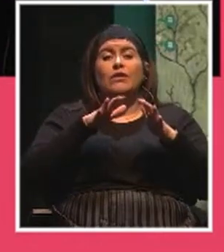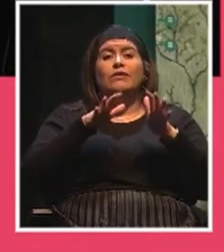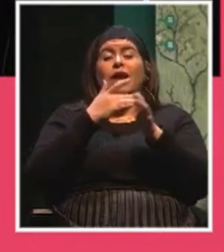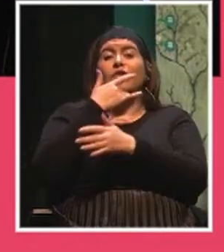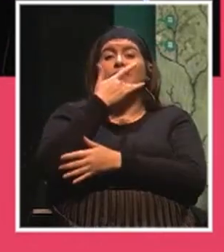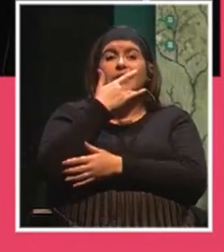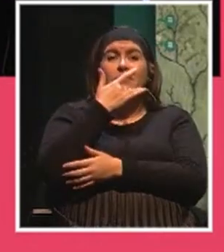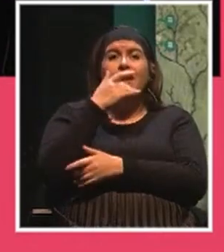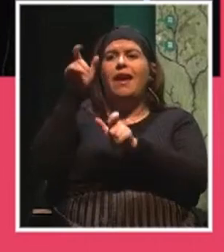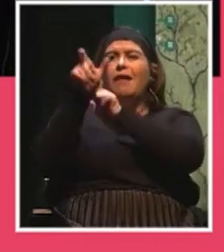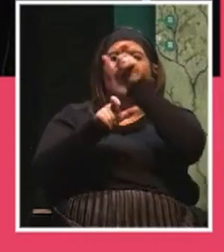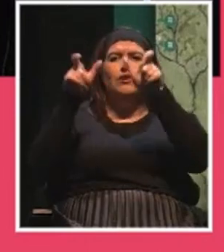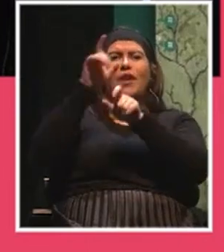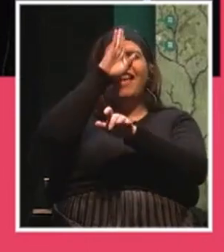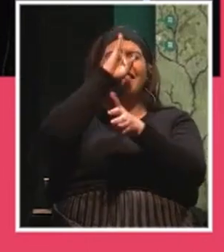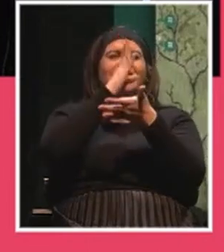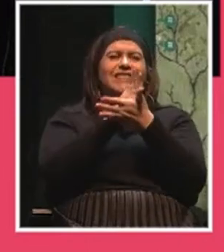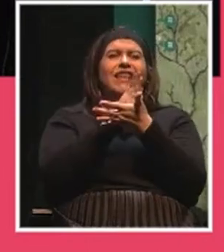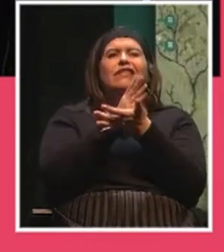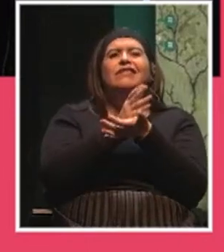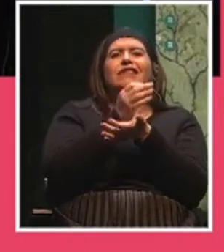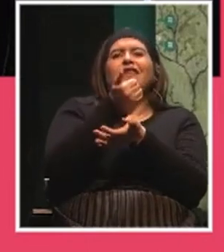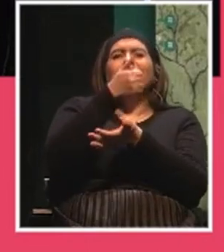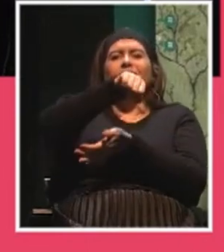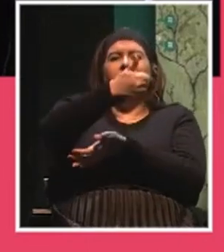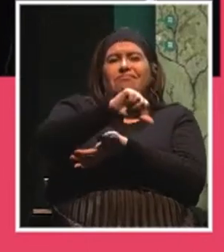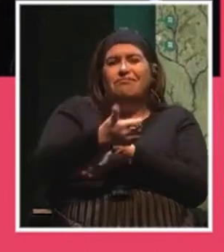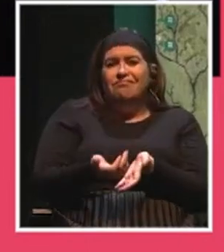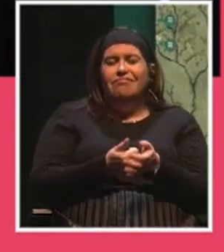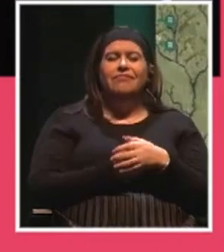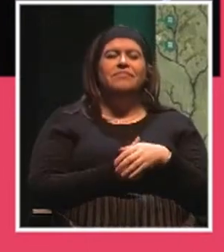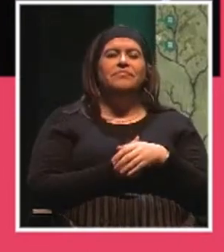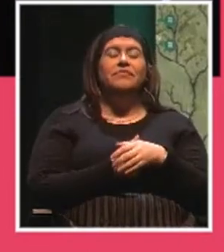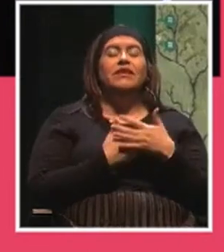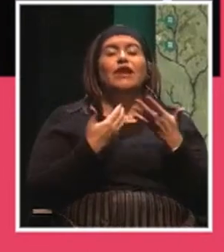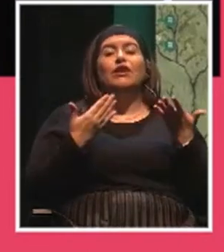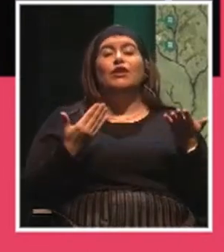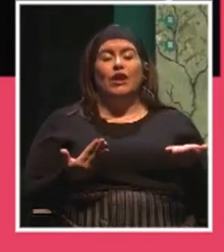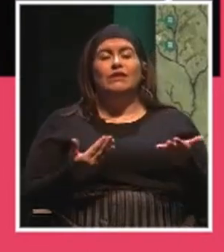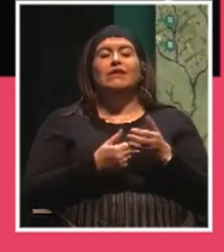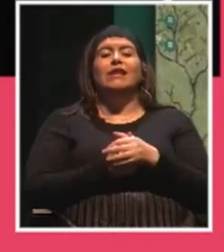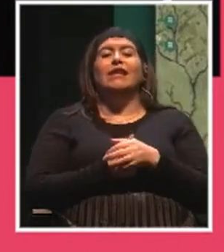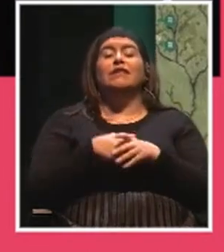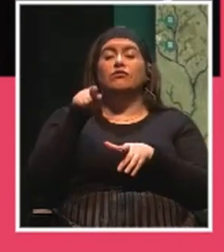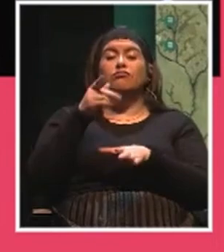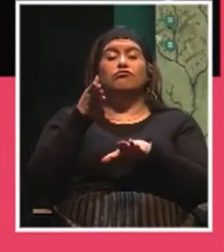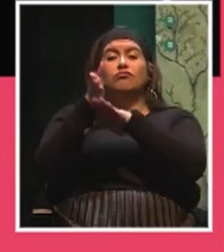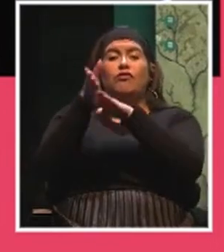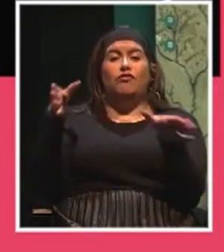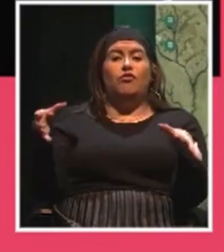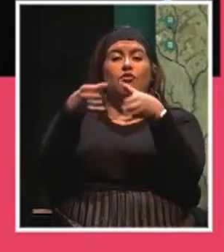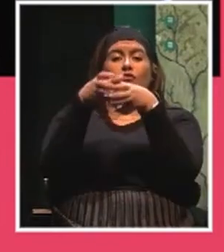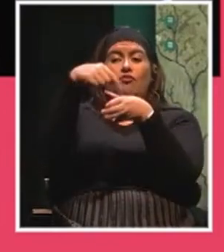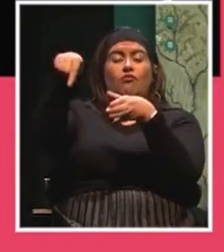to fly over this digital capture group from HBO.com. I'm going to hire some contractors.